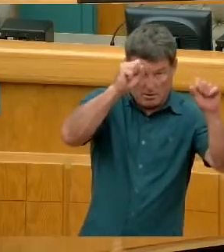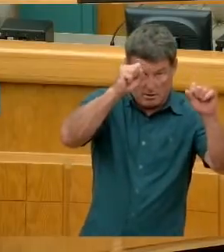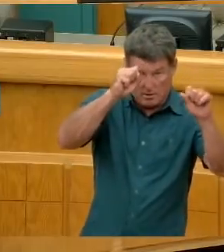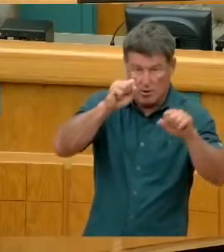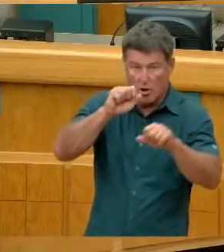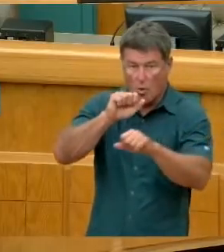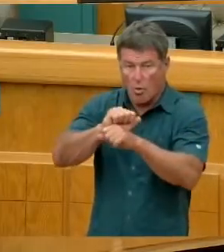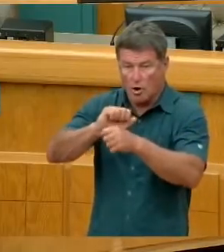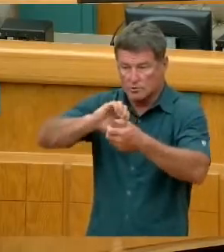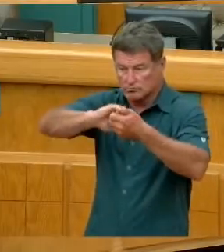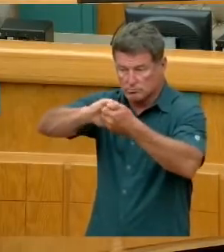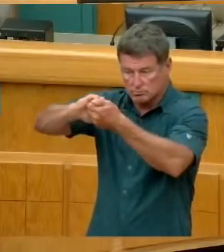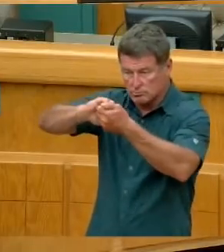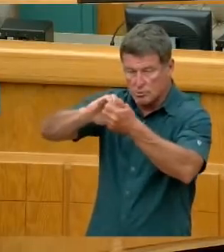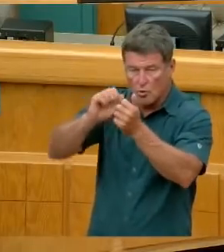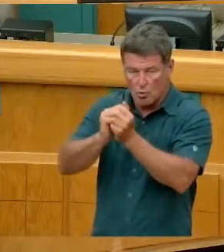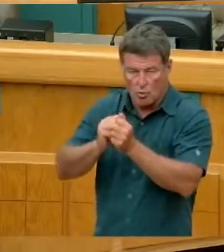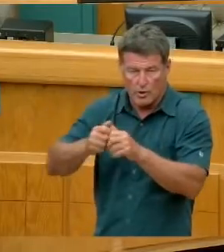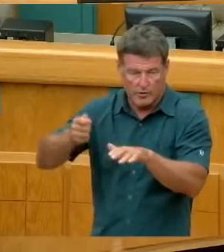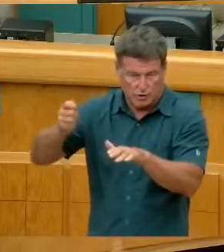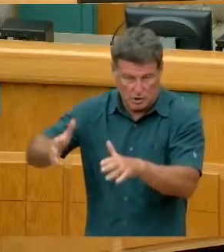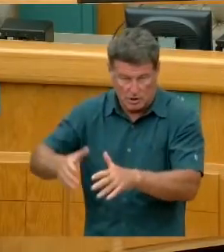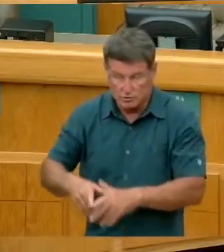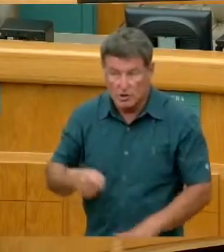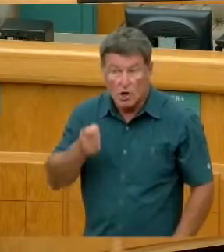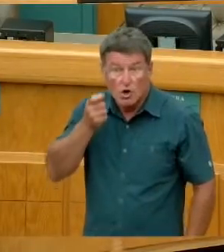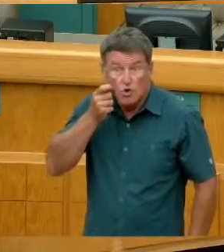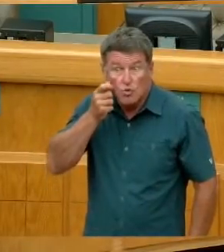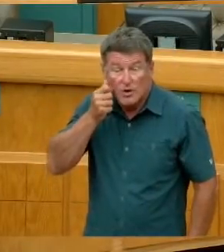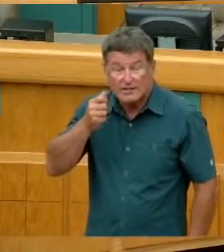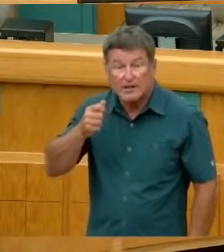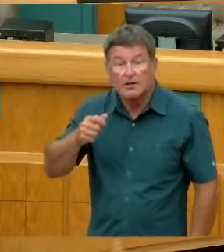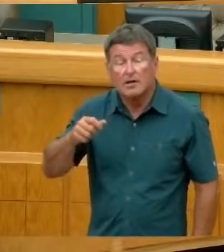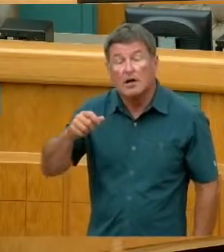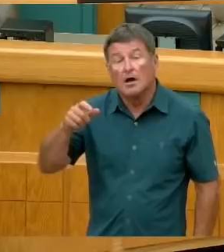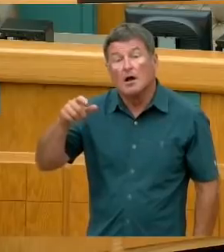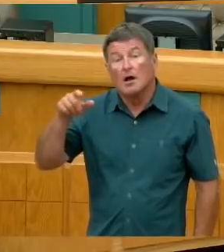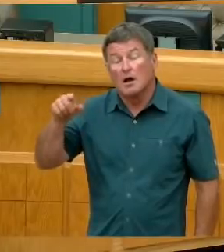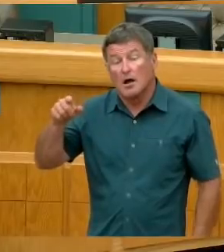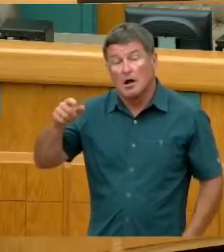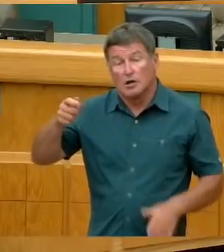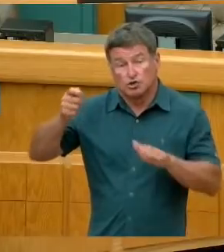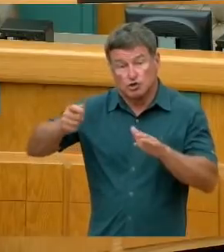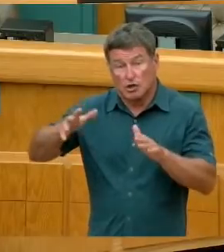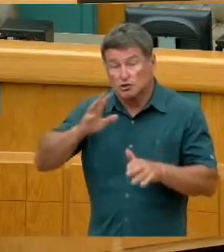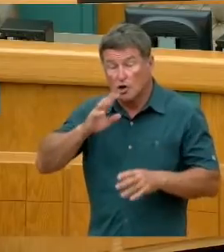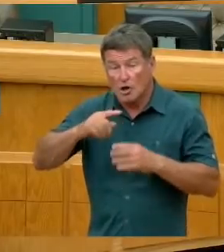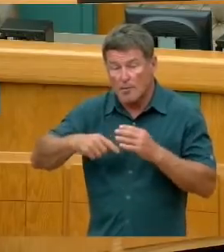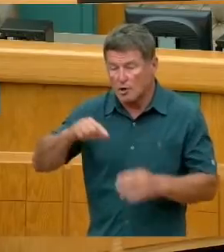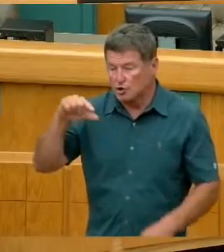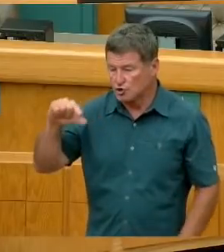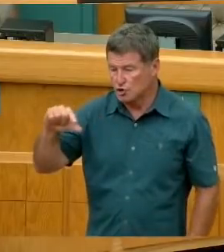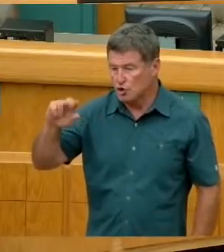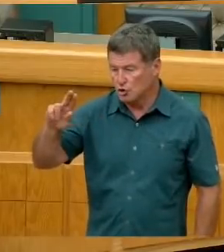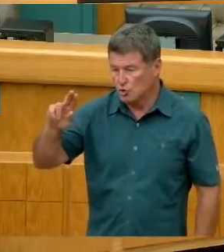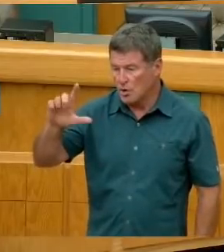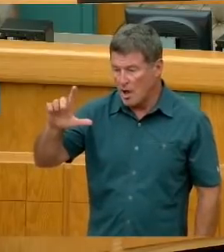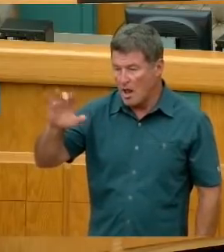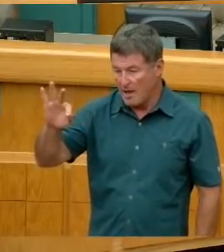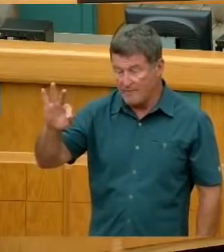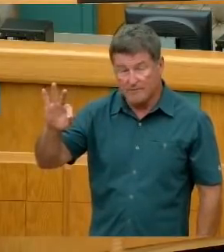unison with the judge. And so the judge was talking about the beaches at the Gulf, our Gulf